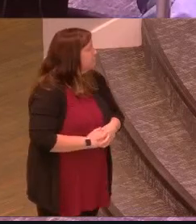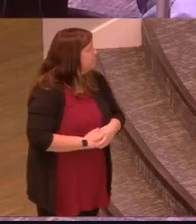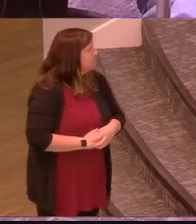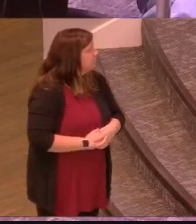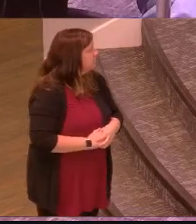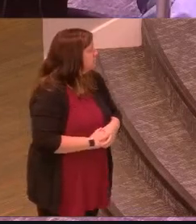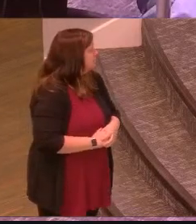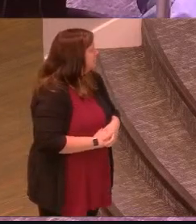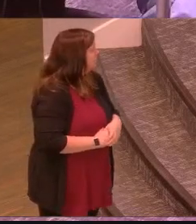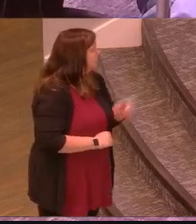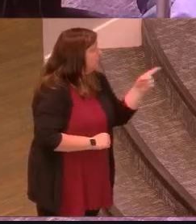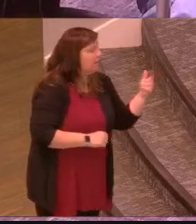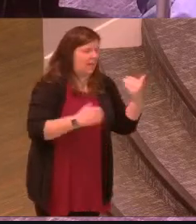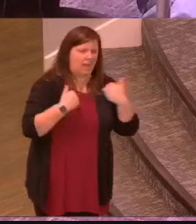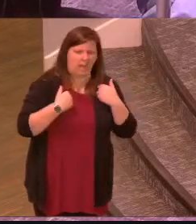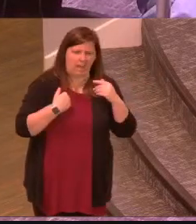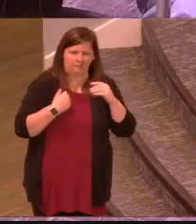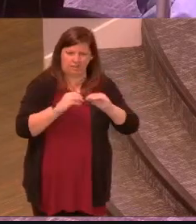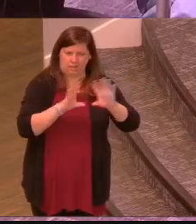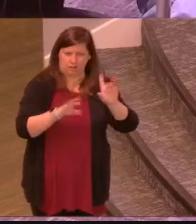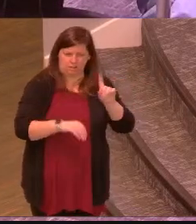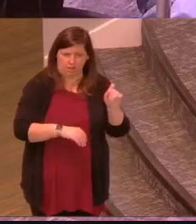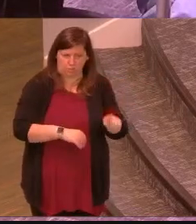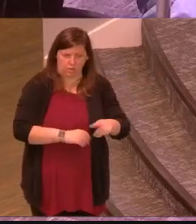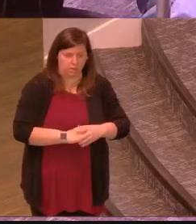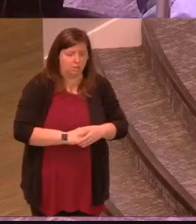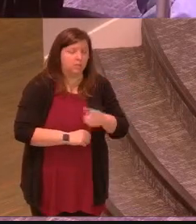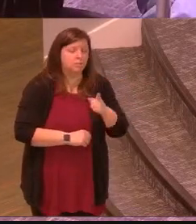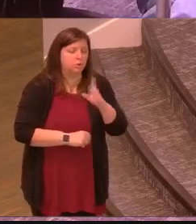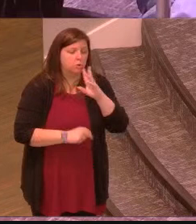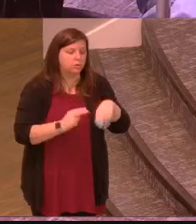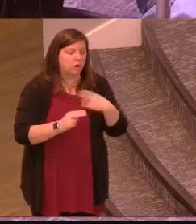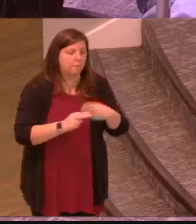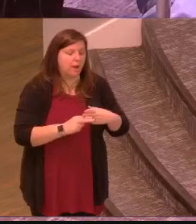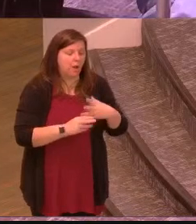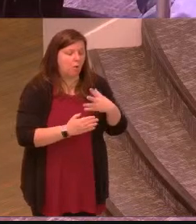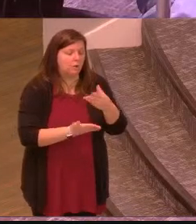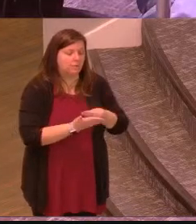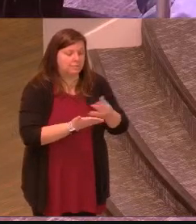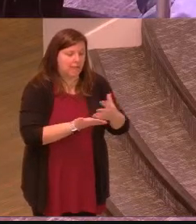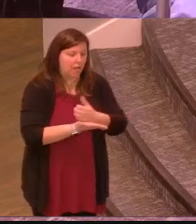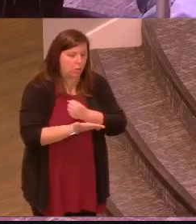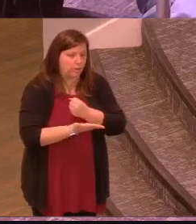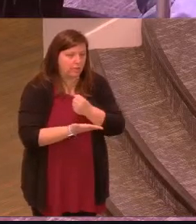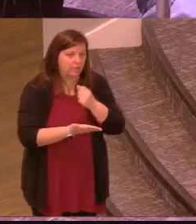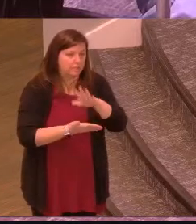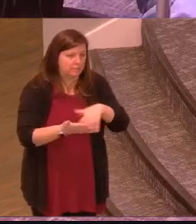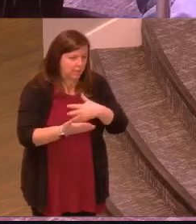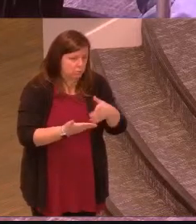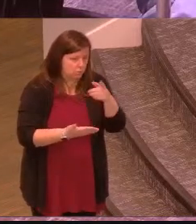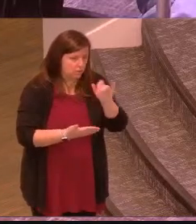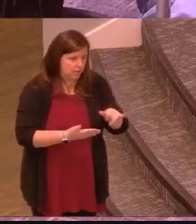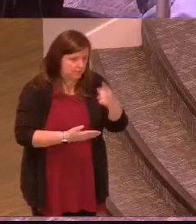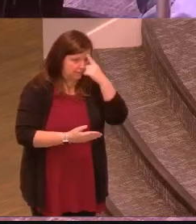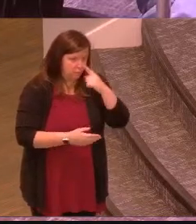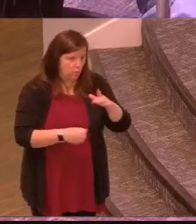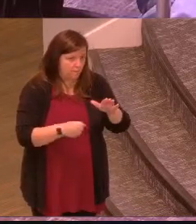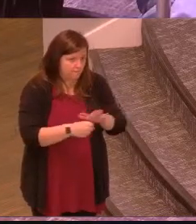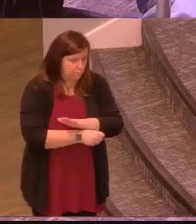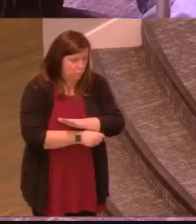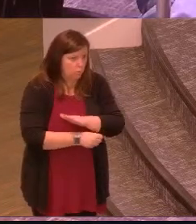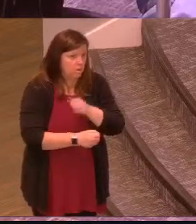I got a clarifying question. Okay, so when you were talking about a salary schedule, that's for full-time salaried